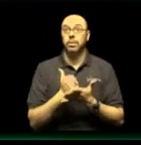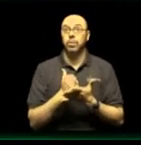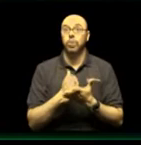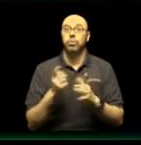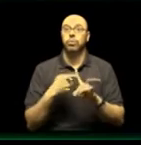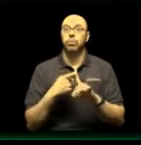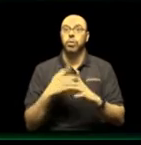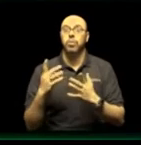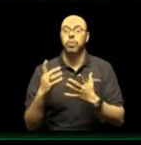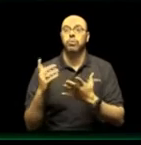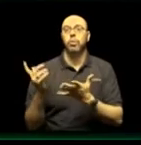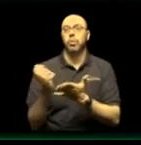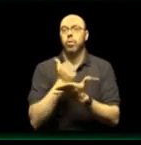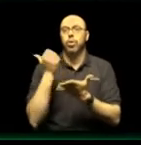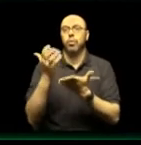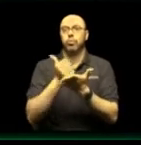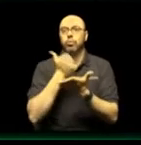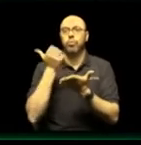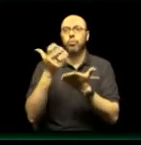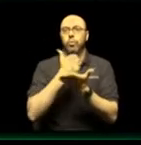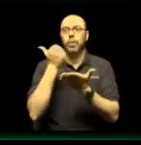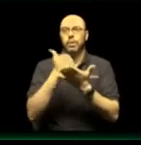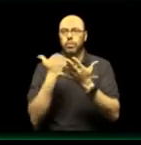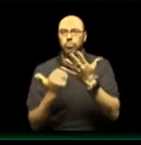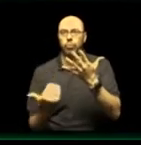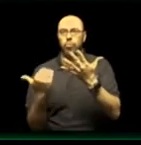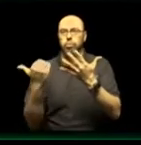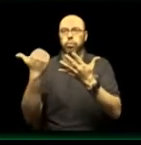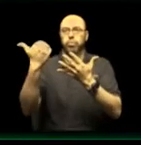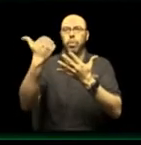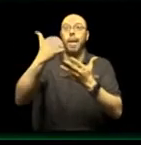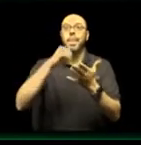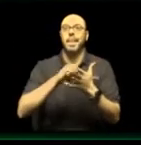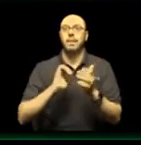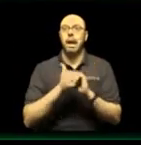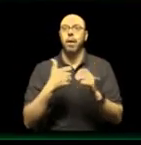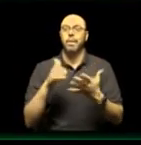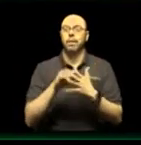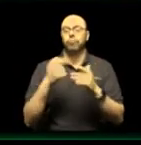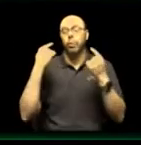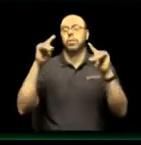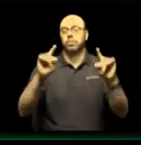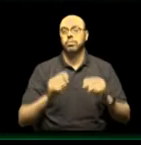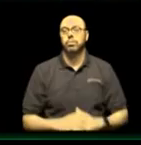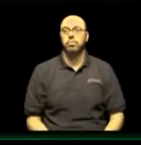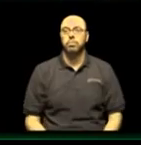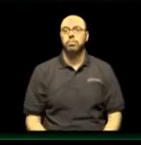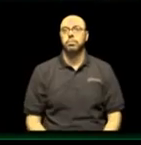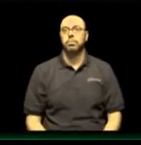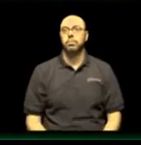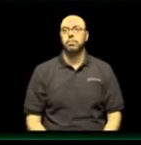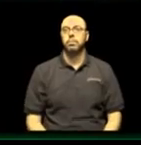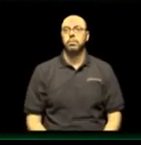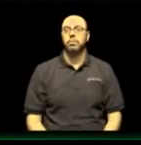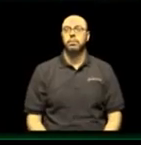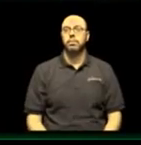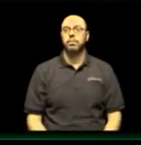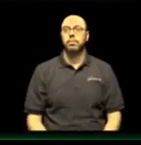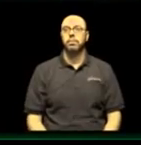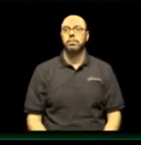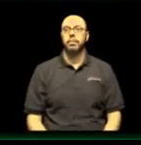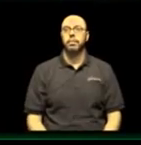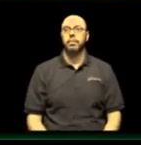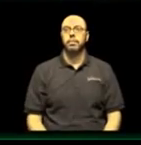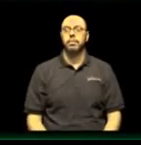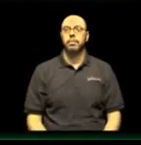up the career Mm-hmm. to get the top. So that helps improve all that I marketing. see. So you're moving up